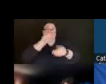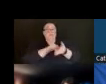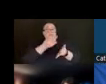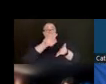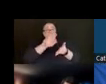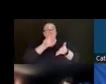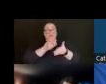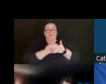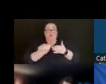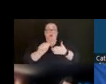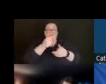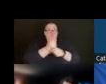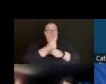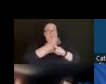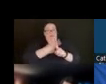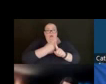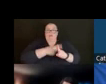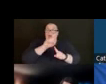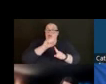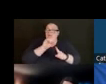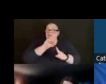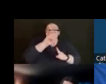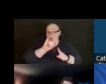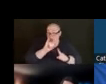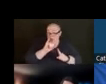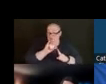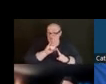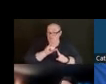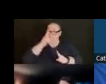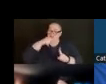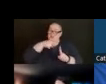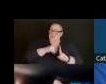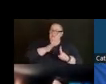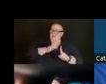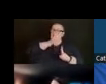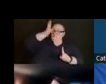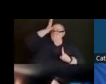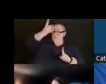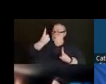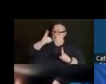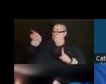of SSDI as a disabled adult child because a parent has retired.